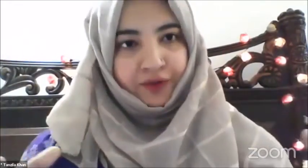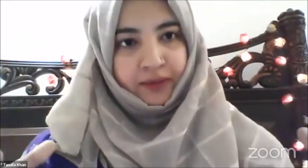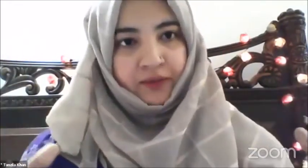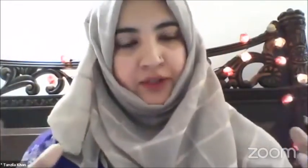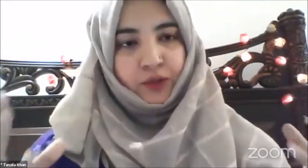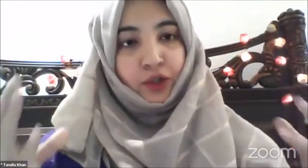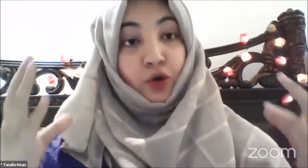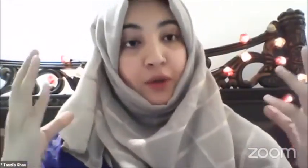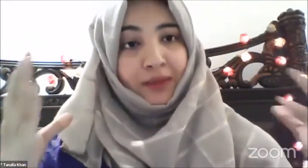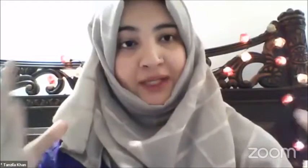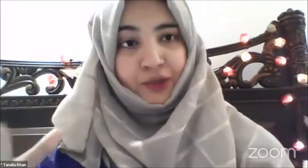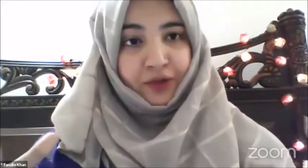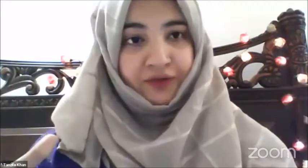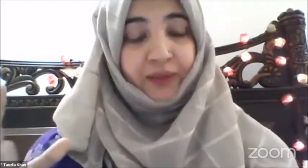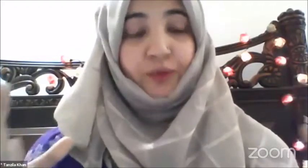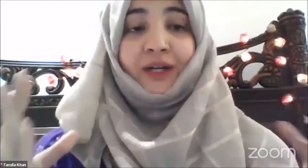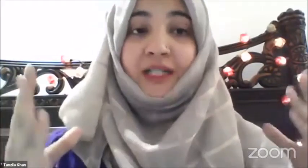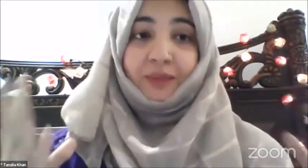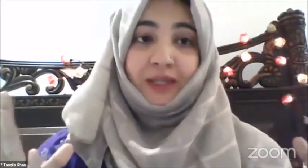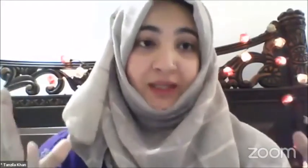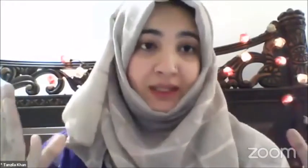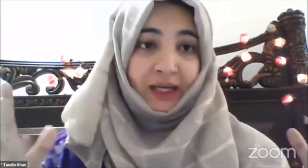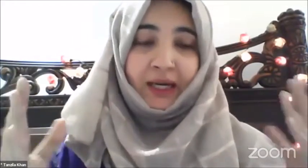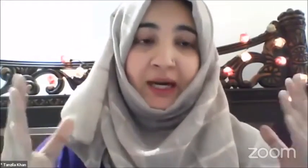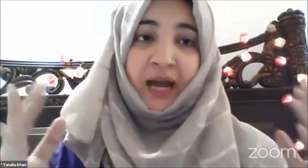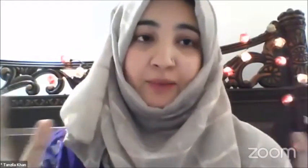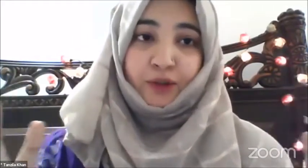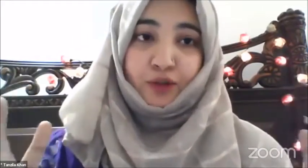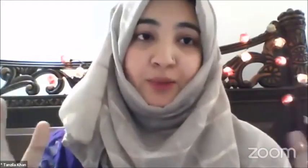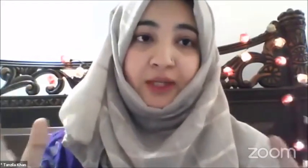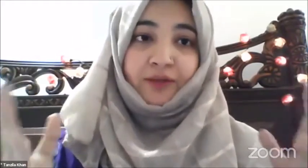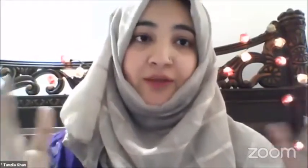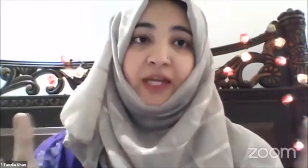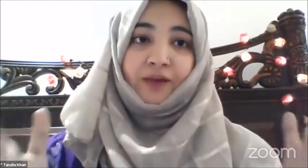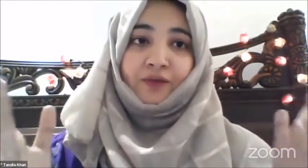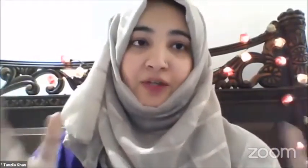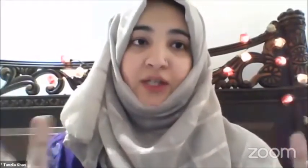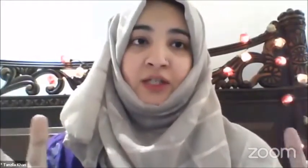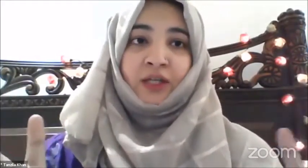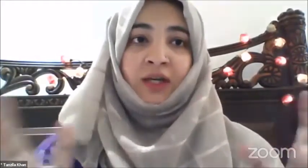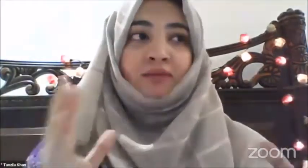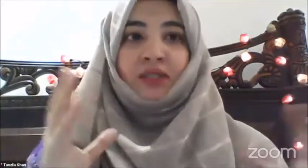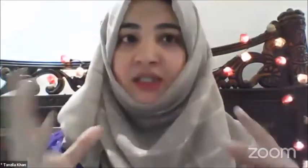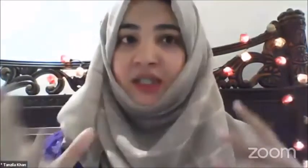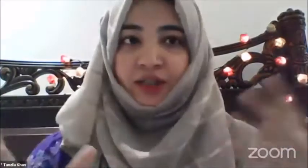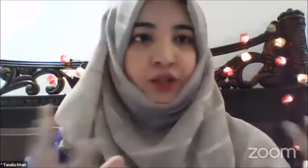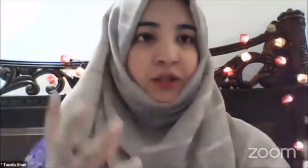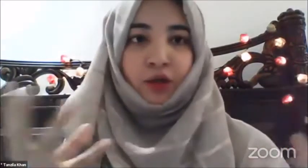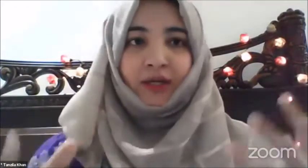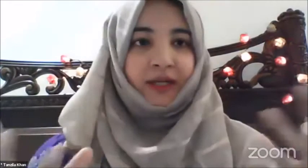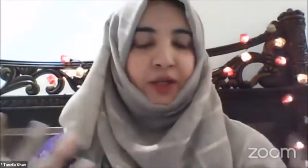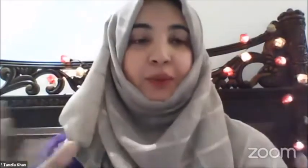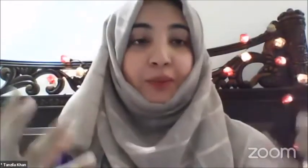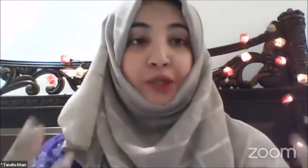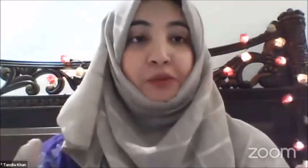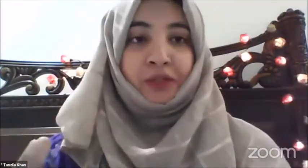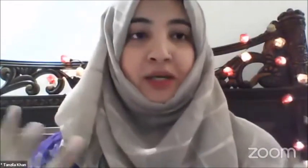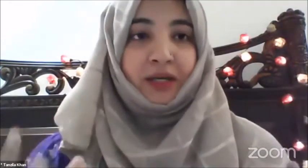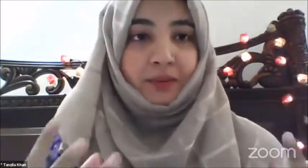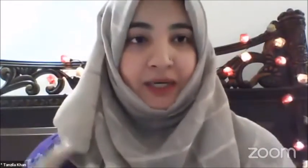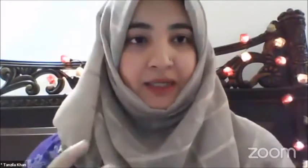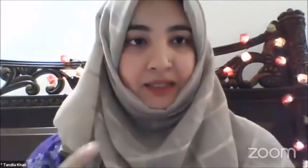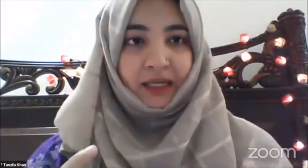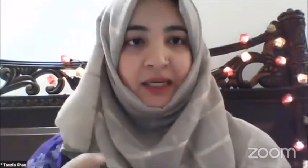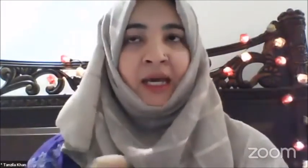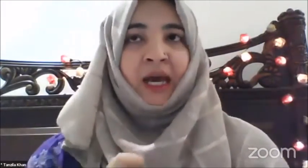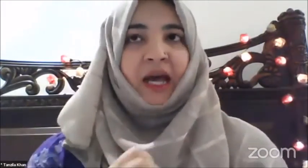short film, which was a comedy short film on disability. And that happens to be the very first such content to be produced here